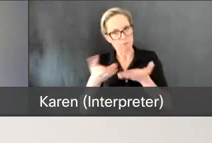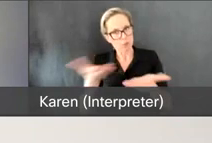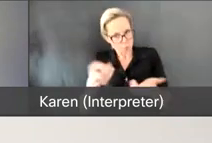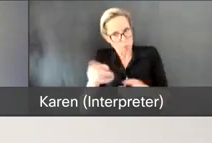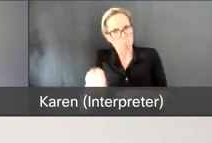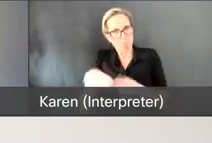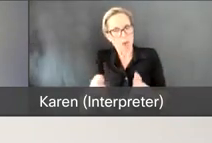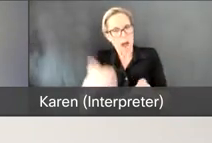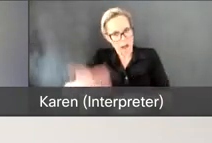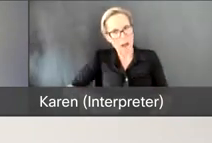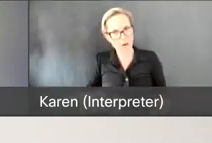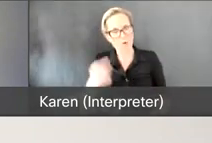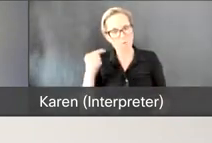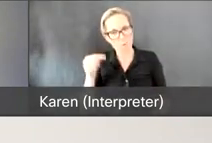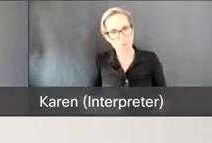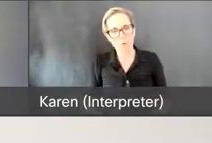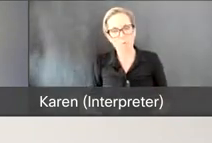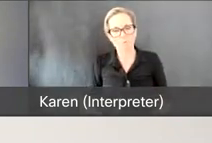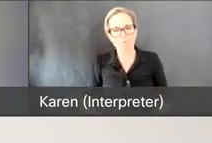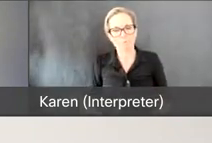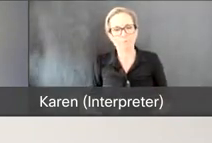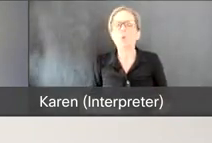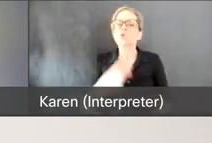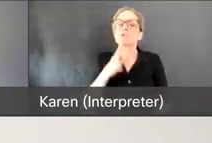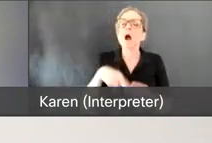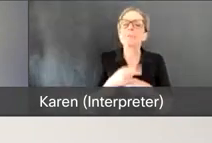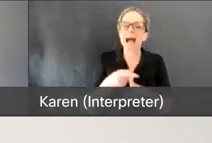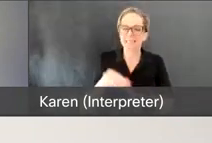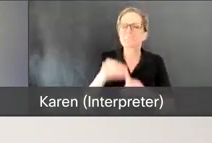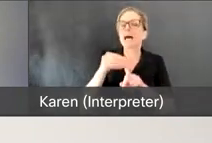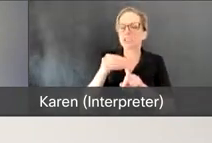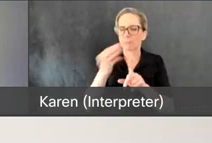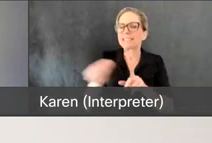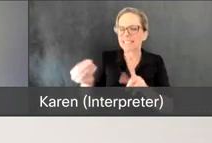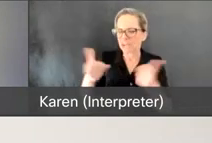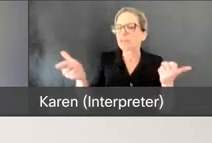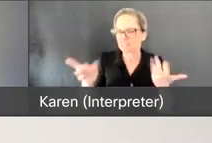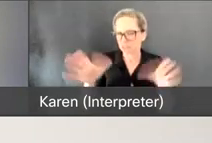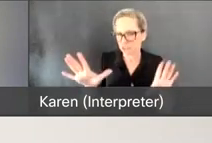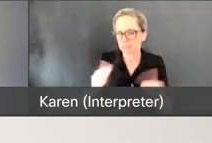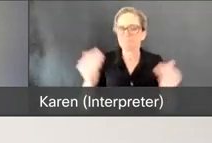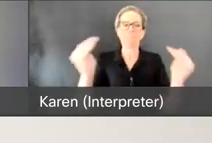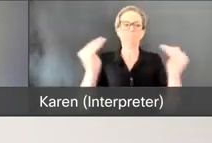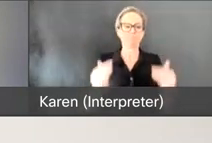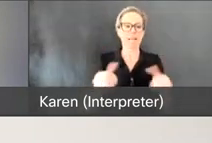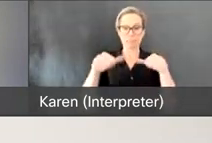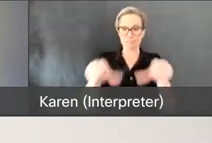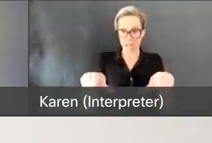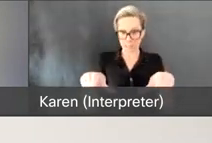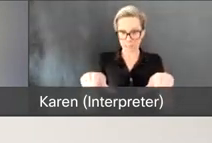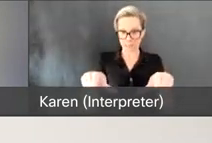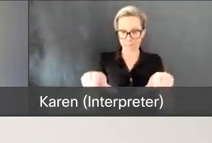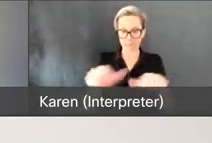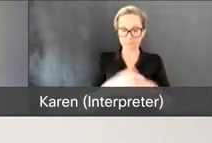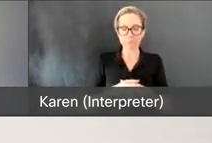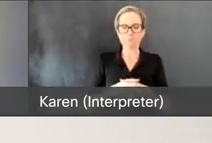provide. We've talked about special materials and must-haves. The deposit. So the contract